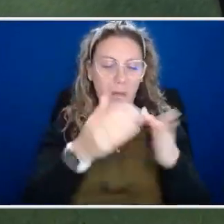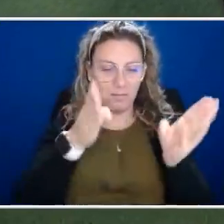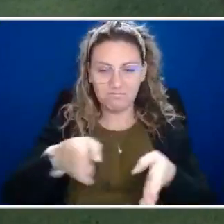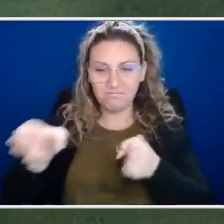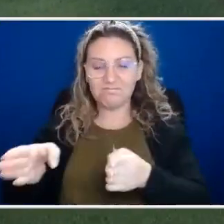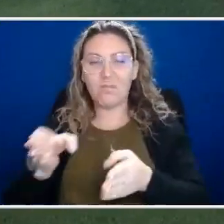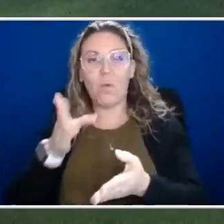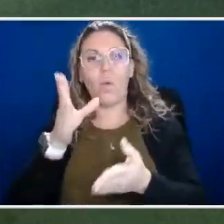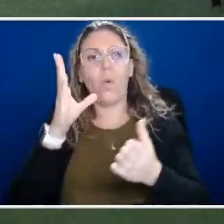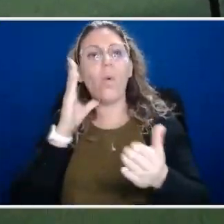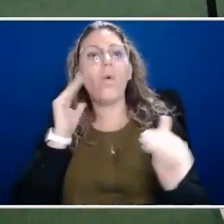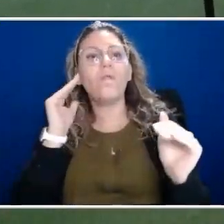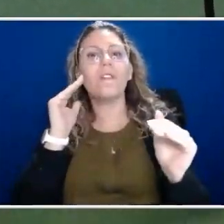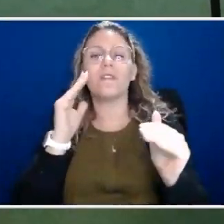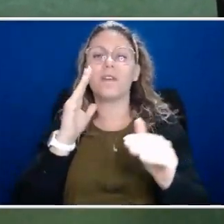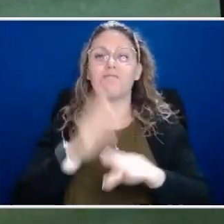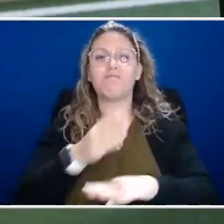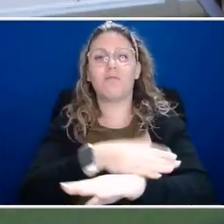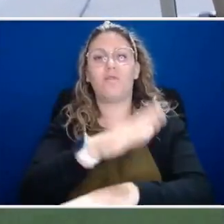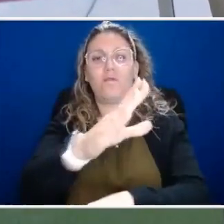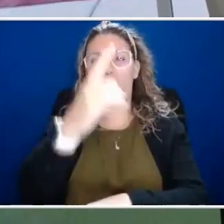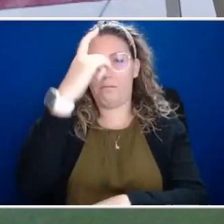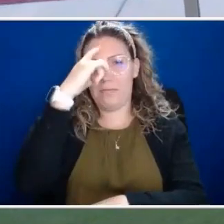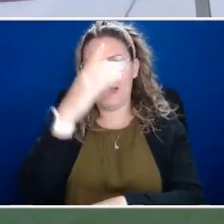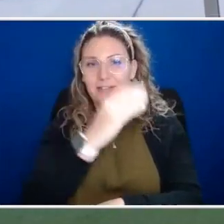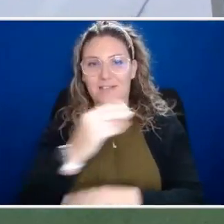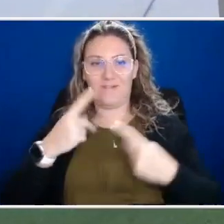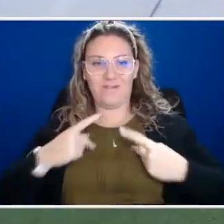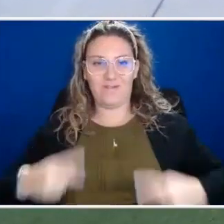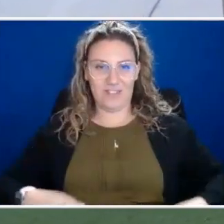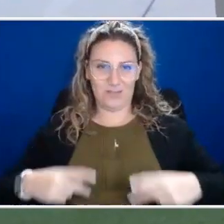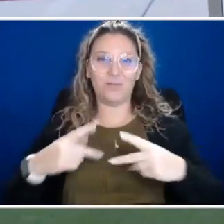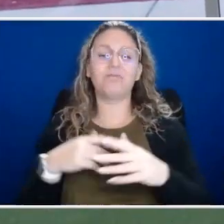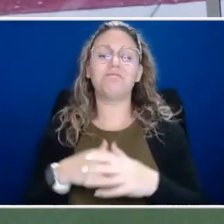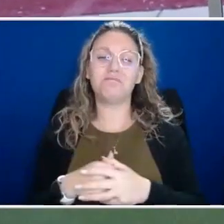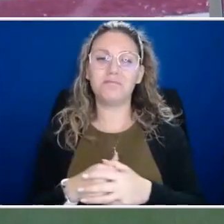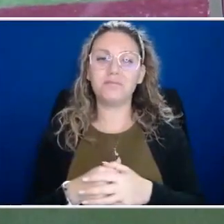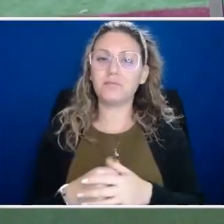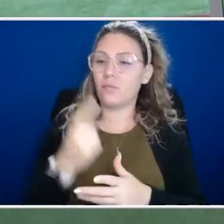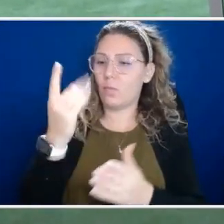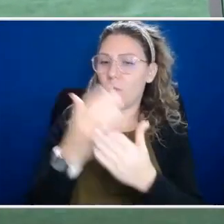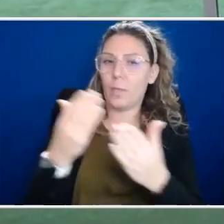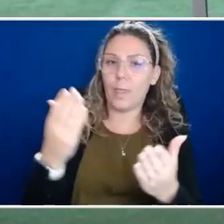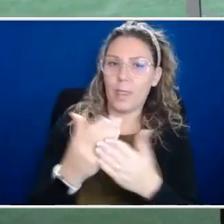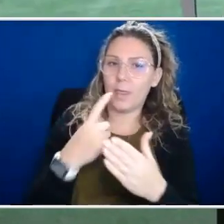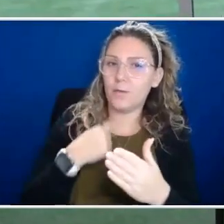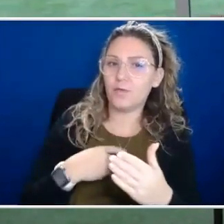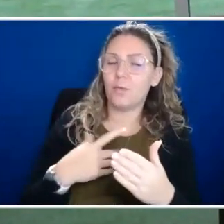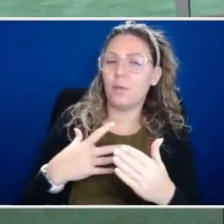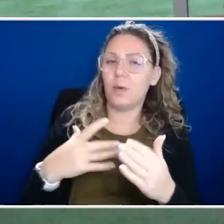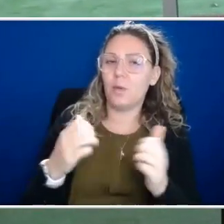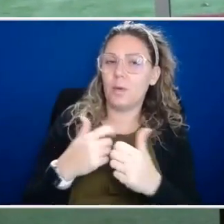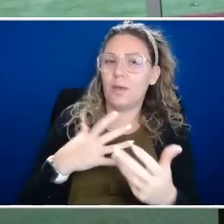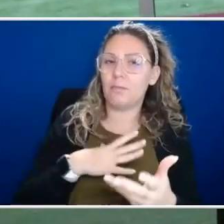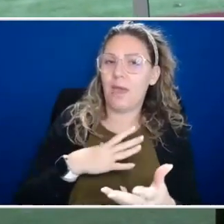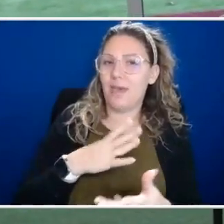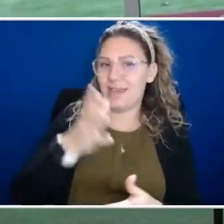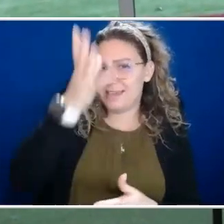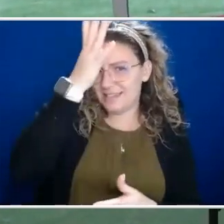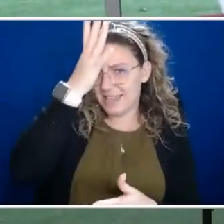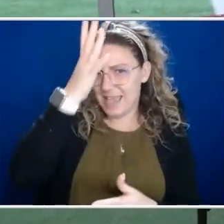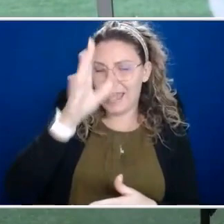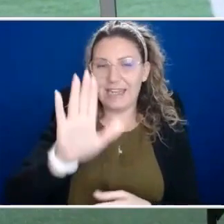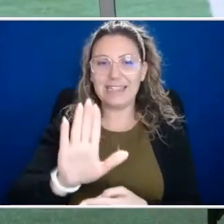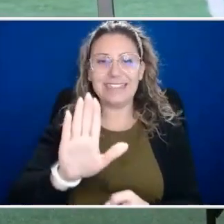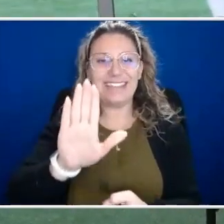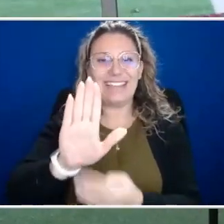bit. One of the things that the doctor told me to do with my dad is heel-toe walks. Absolutely. What do those